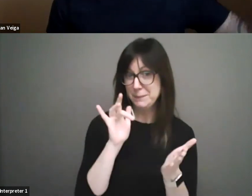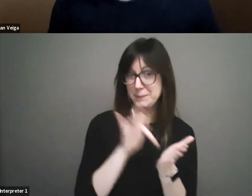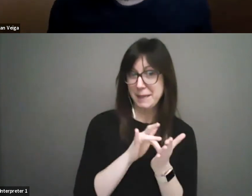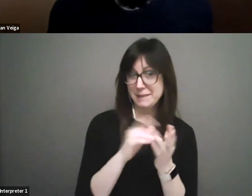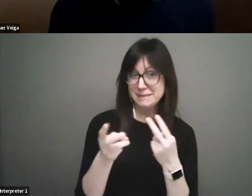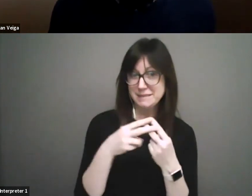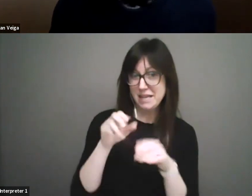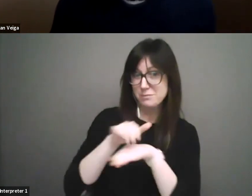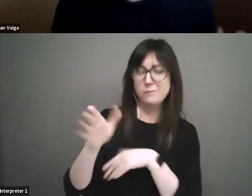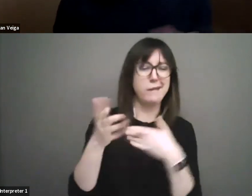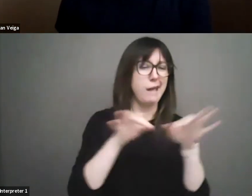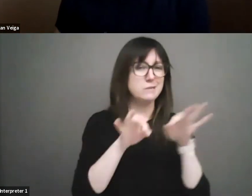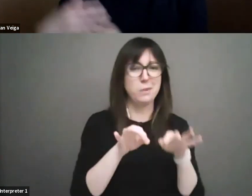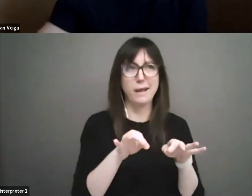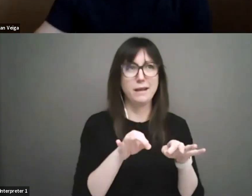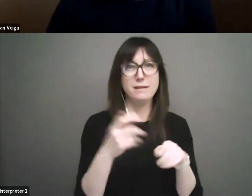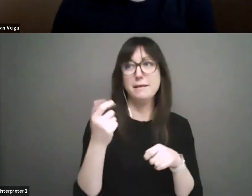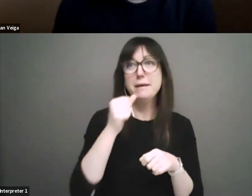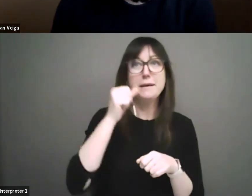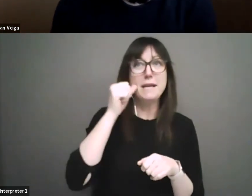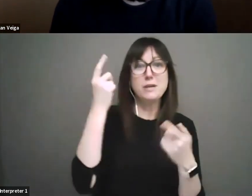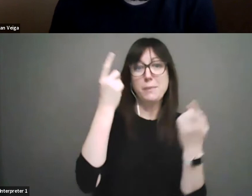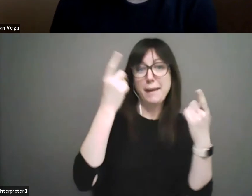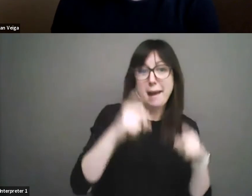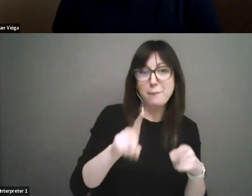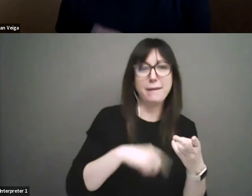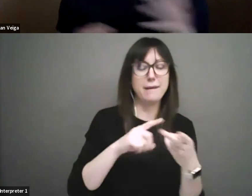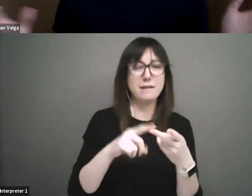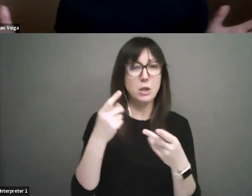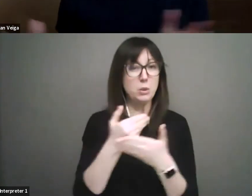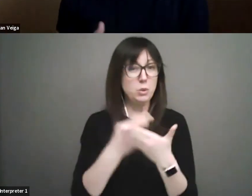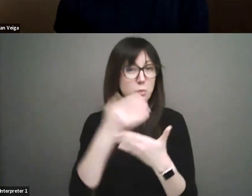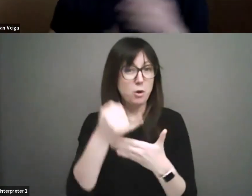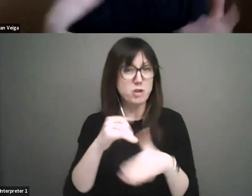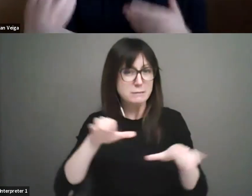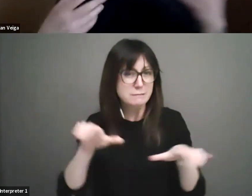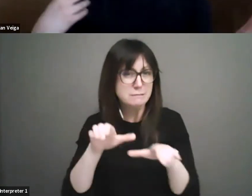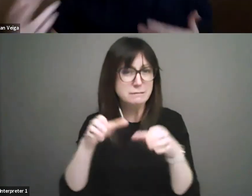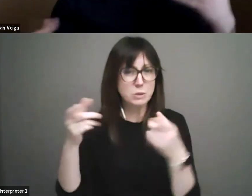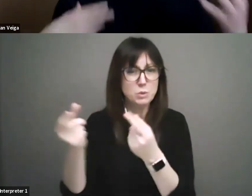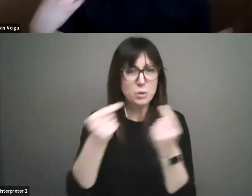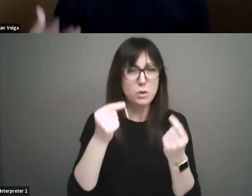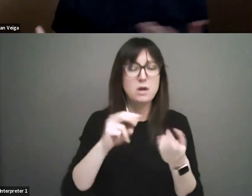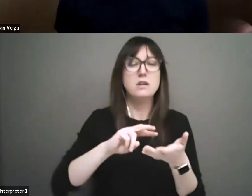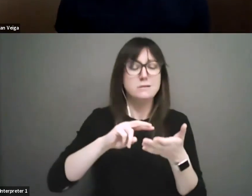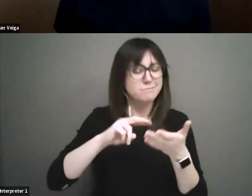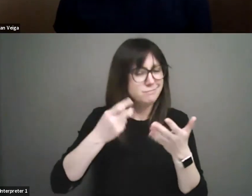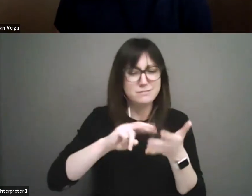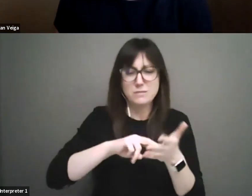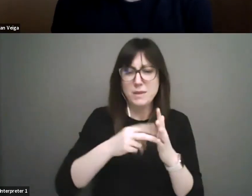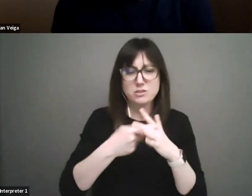that happened to me that day, an activity that I'm working on, just something completely random, just to get comfortable and in the